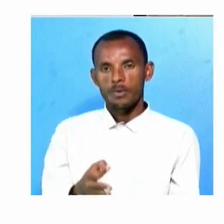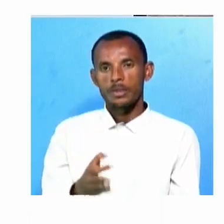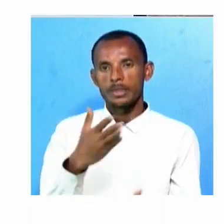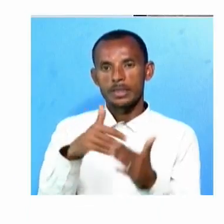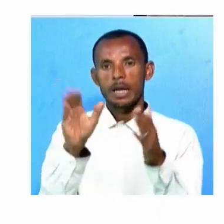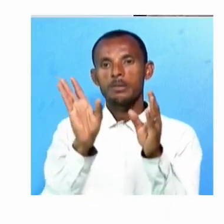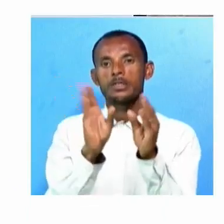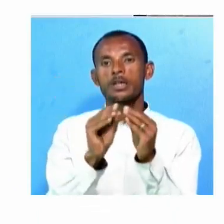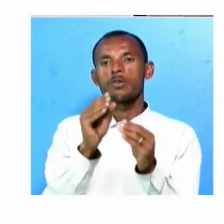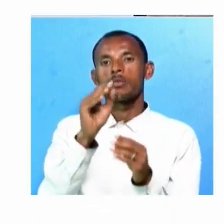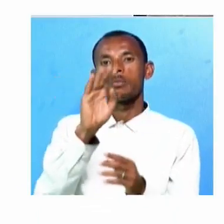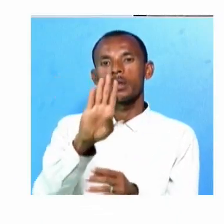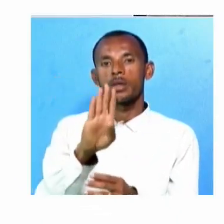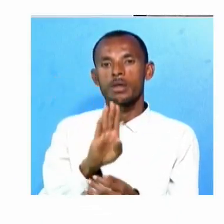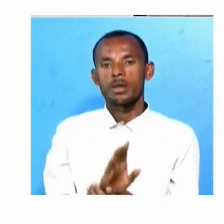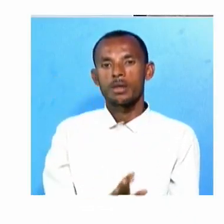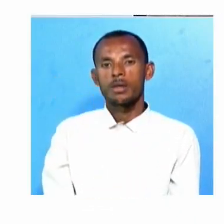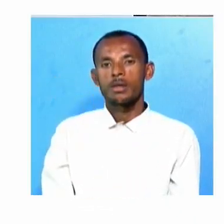B